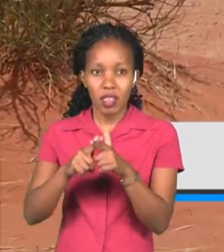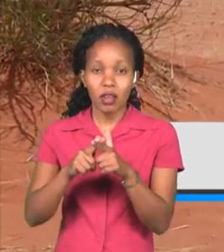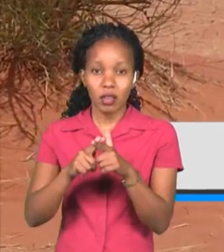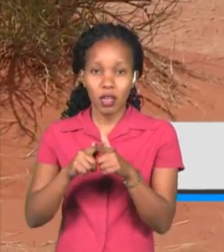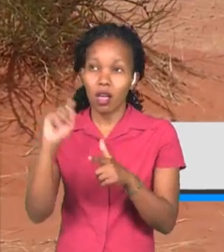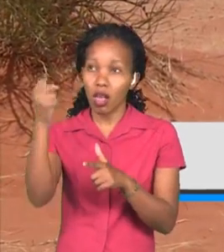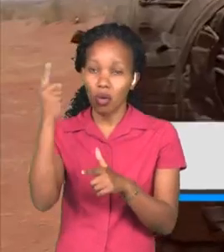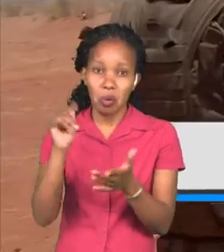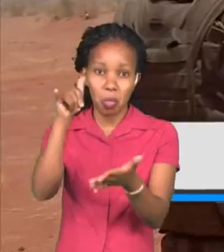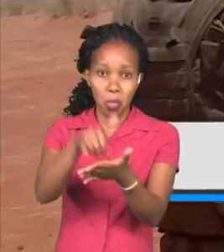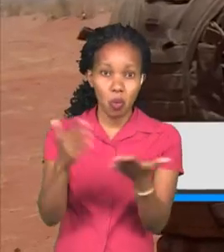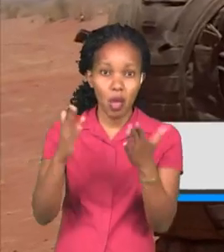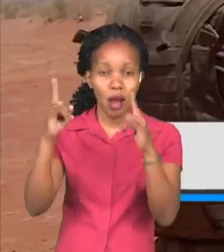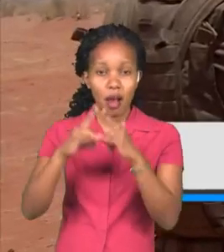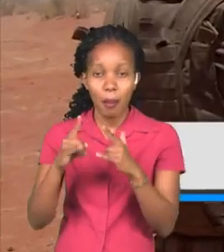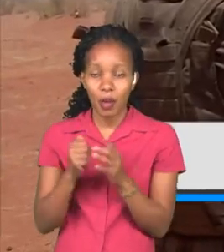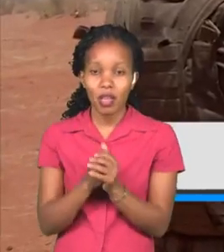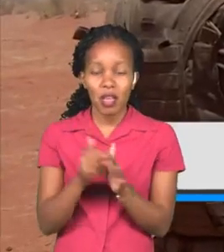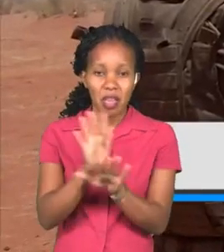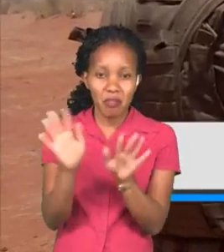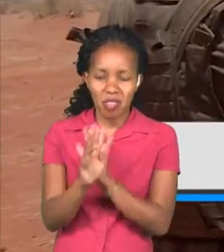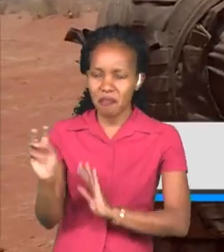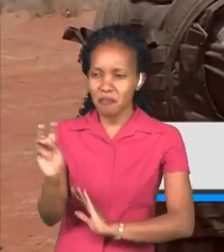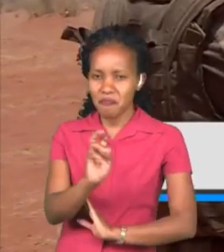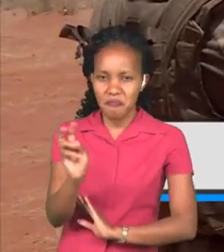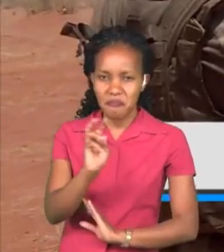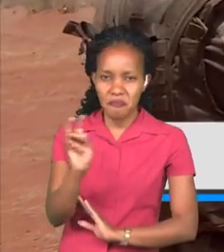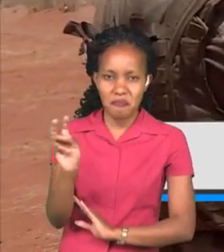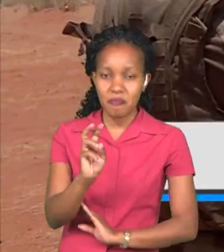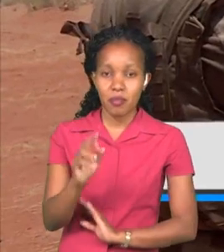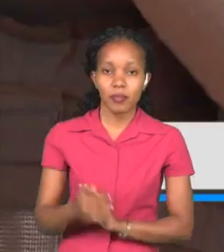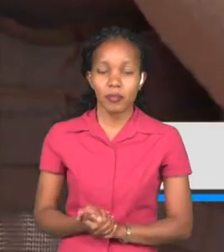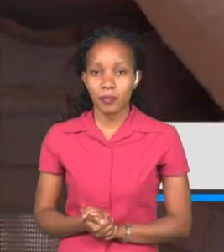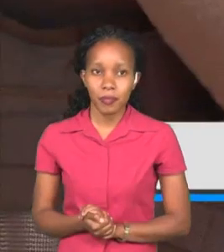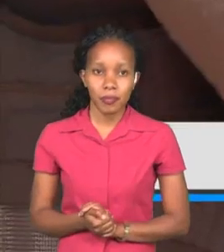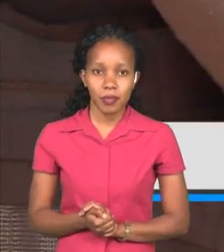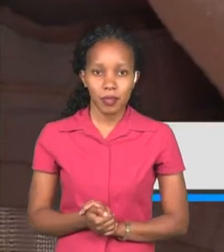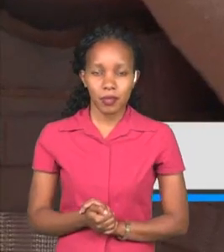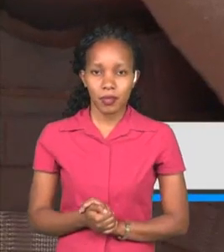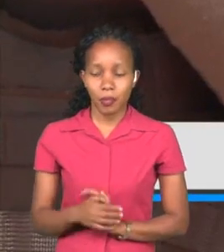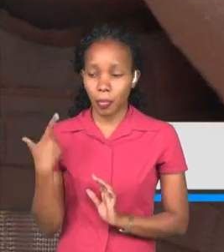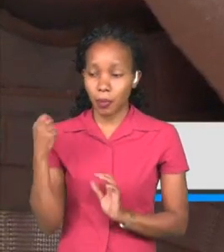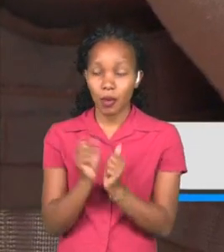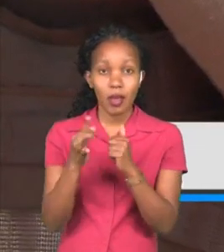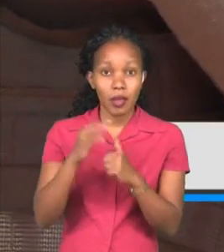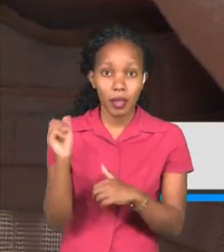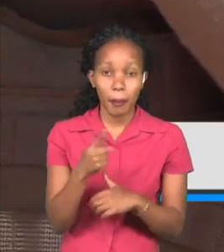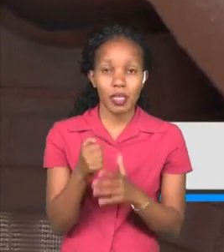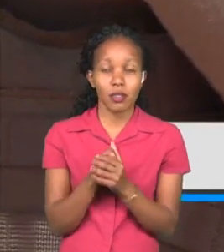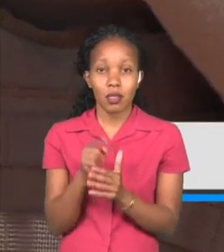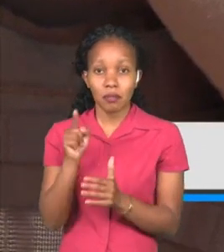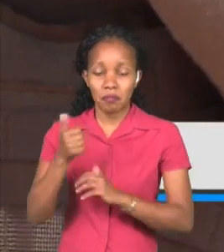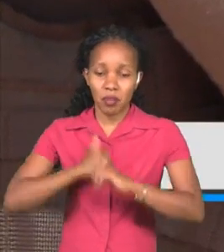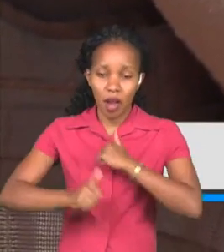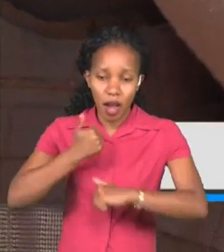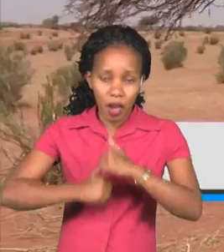helicopters land on the fringes of the camp. Everything is under tight surveillance. For the past 18 months, Operation Barkhane has been